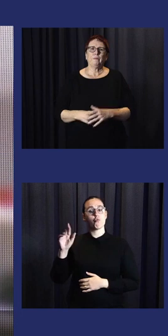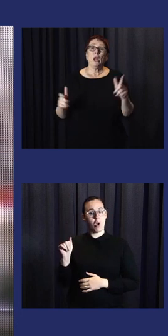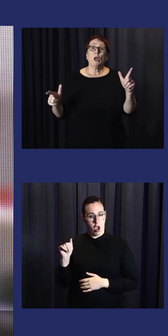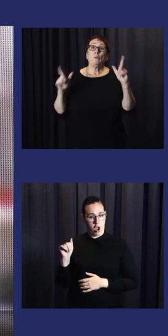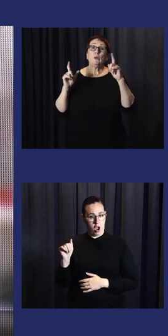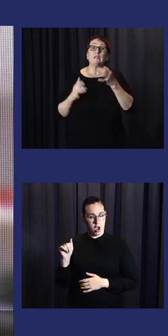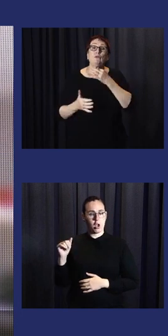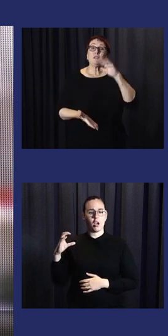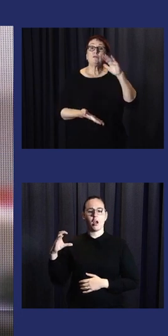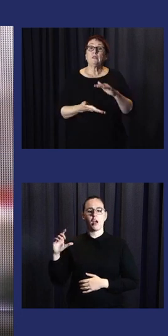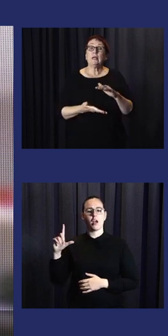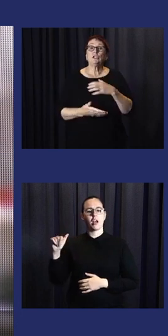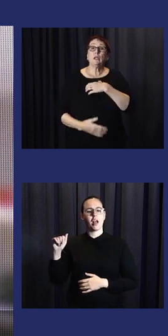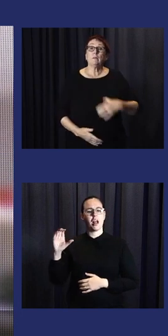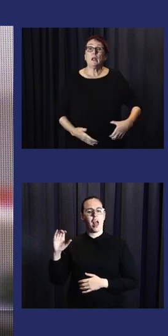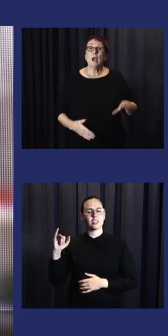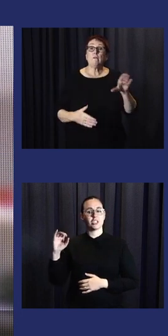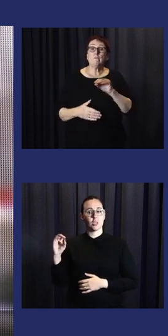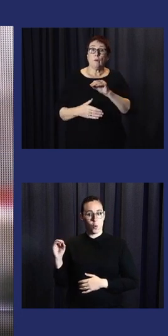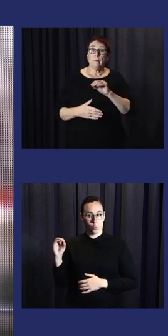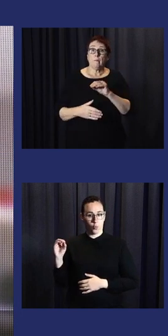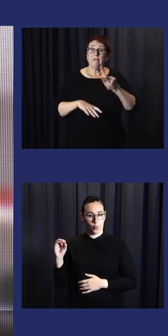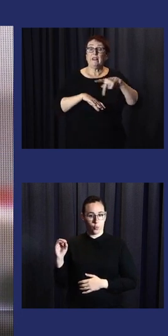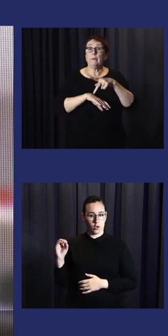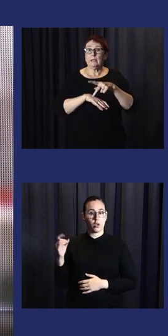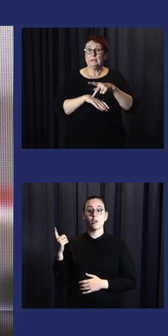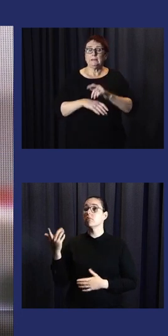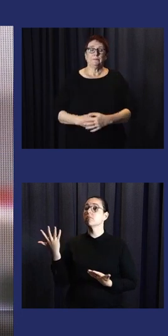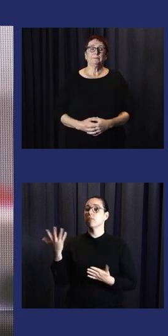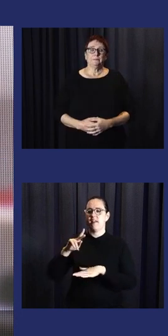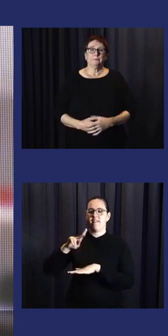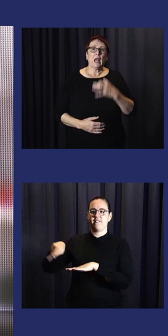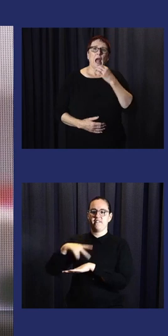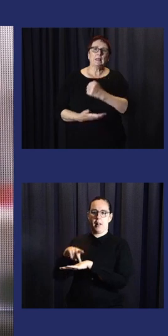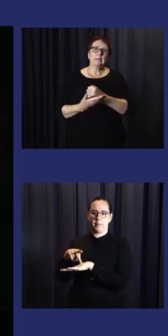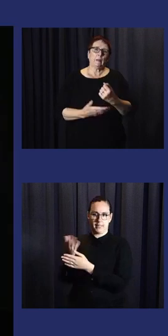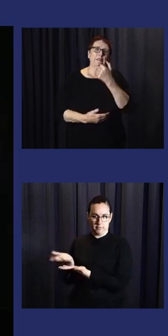Management Officer from the municipality of Vincennes in the Philippines, to ask the sixth question.